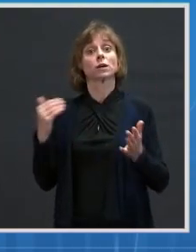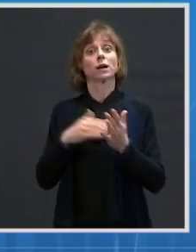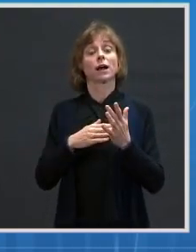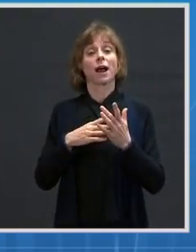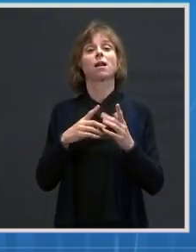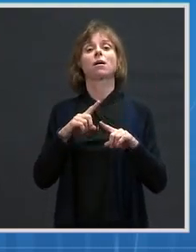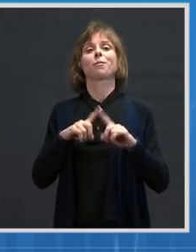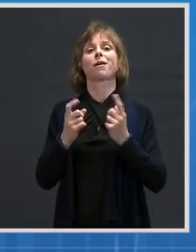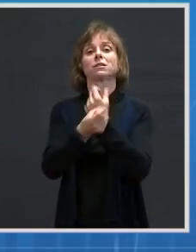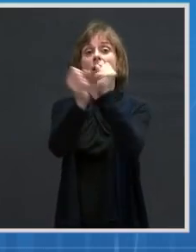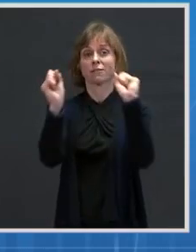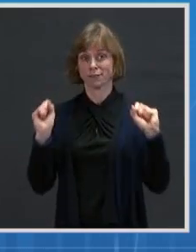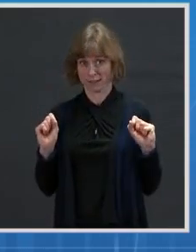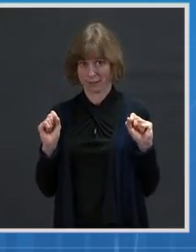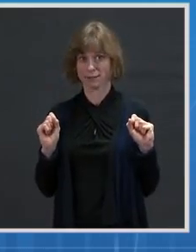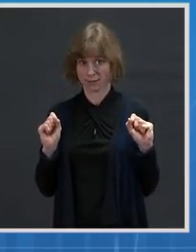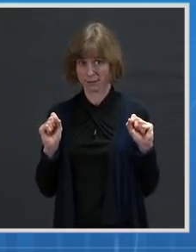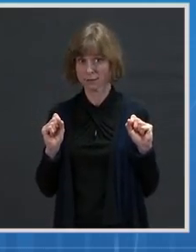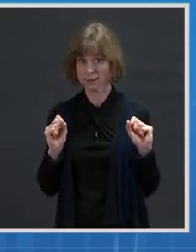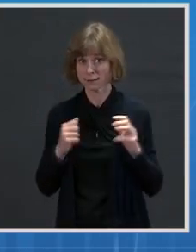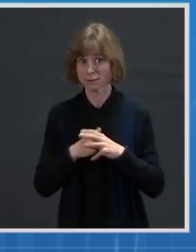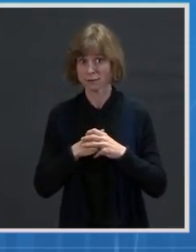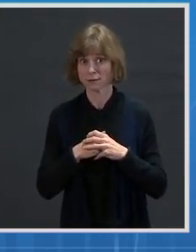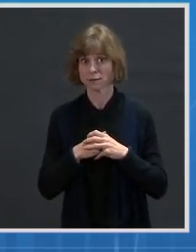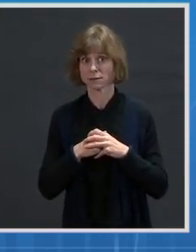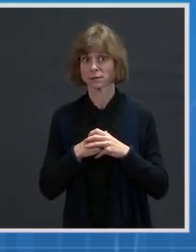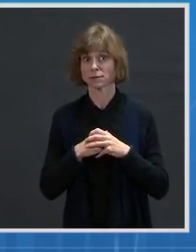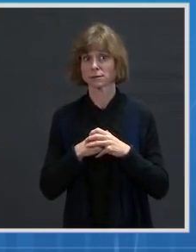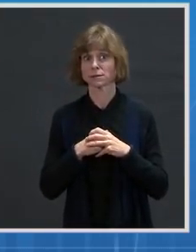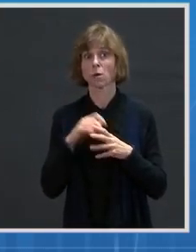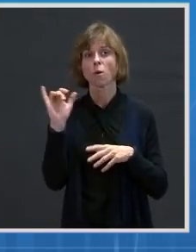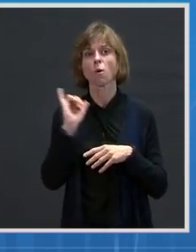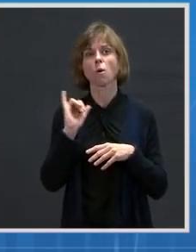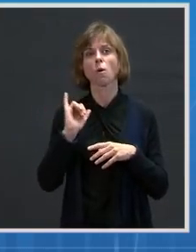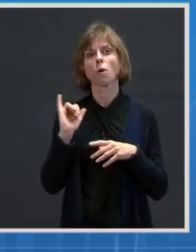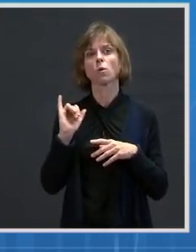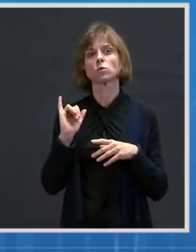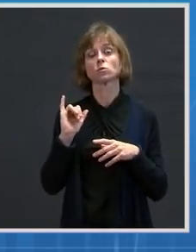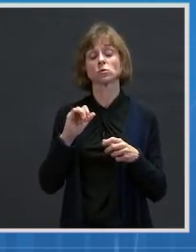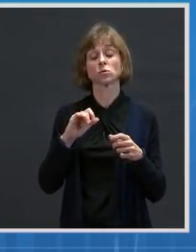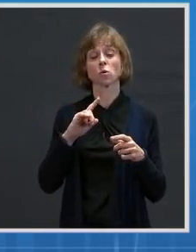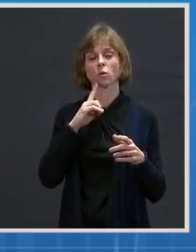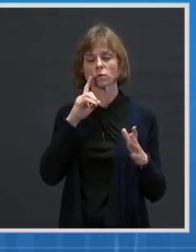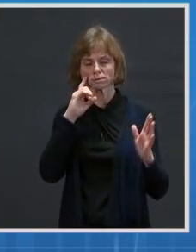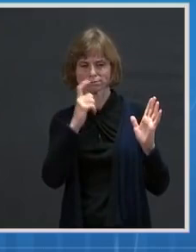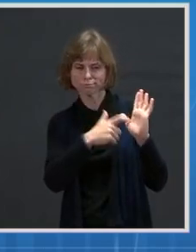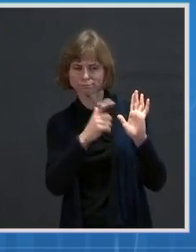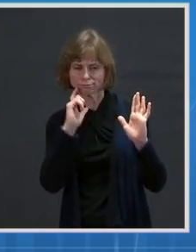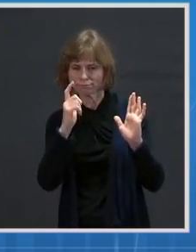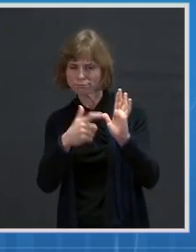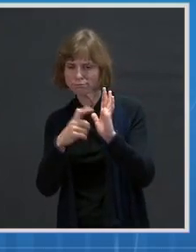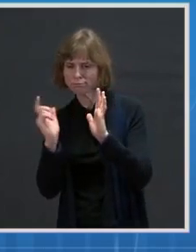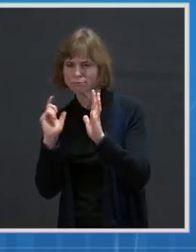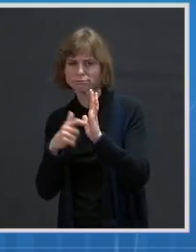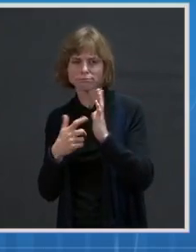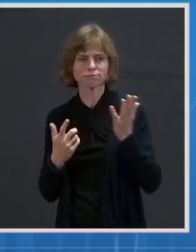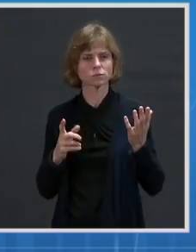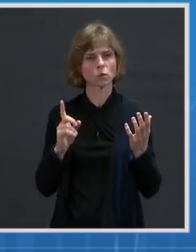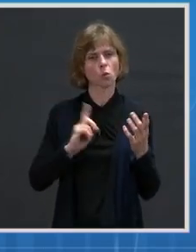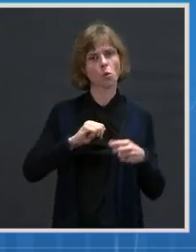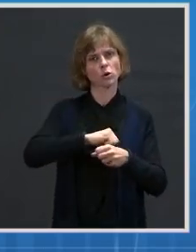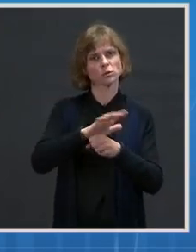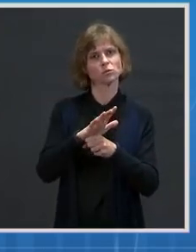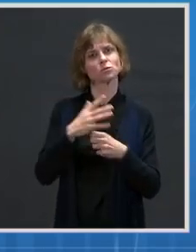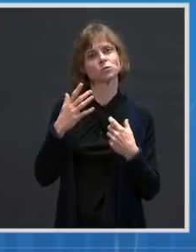safely. In addition, we continue to study COVID-19 spread in schools to identify the factors that contribute to